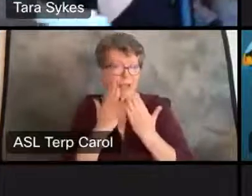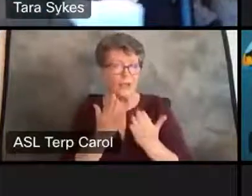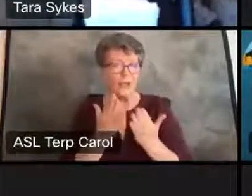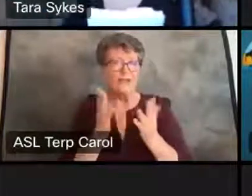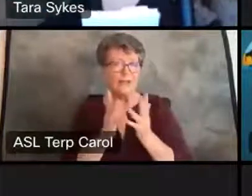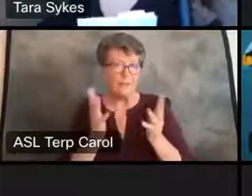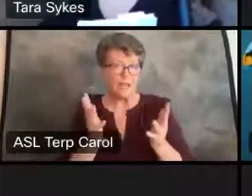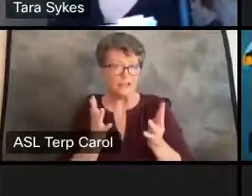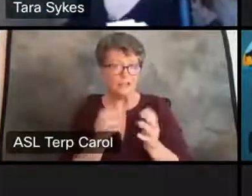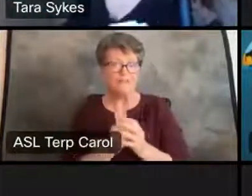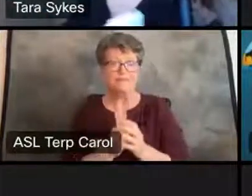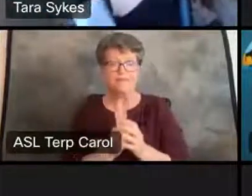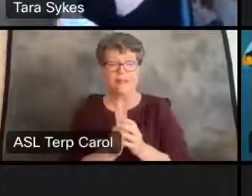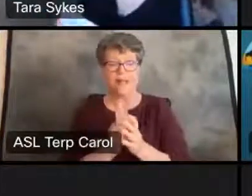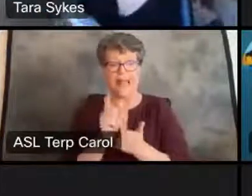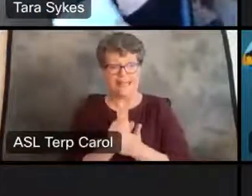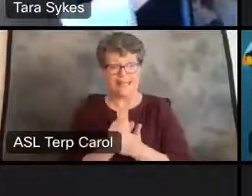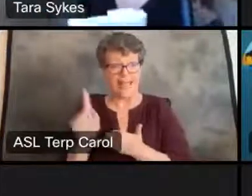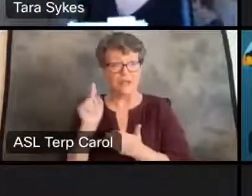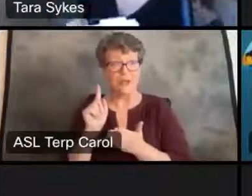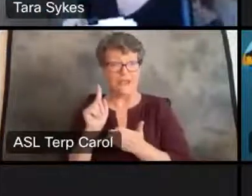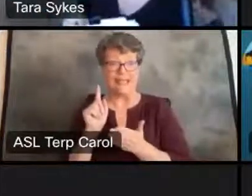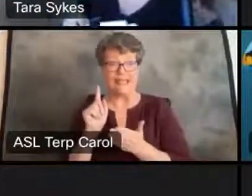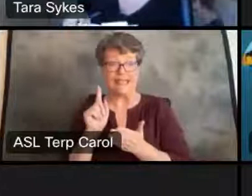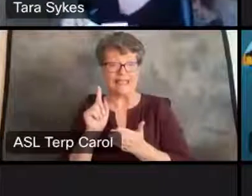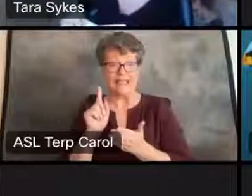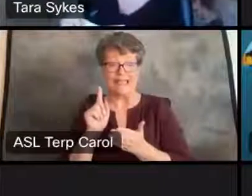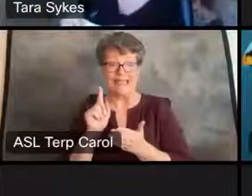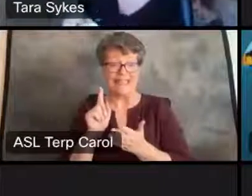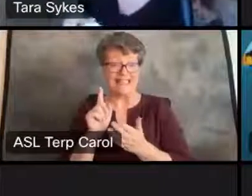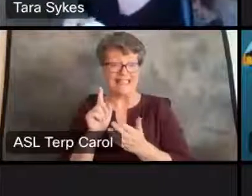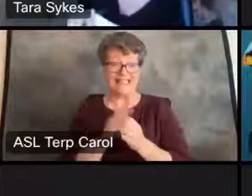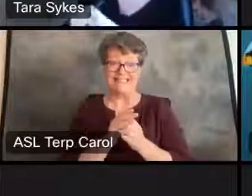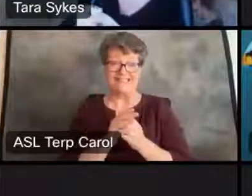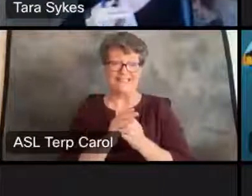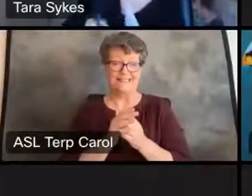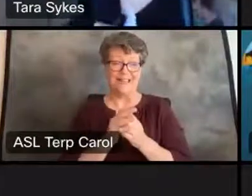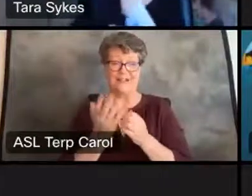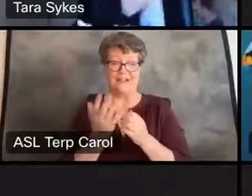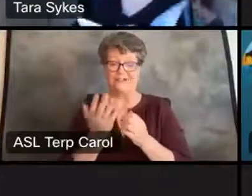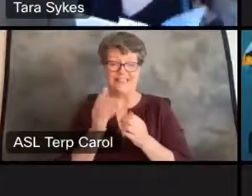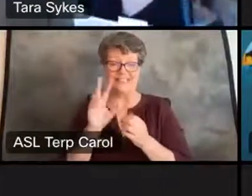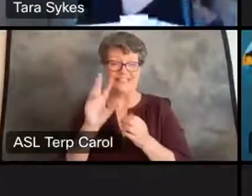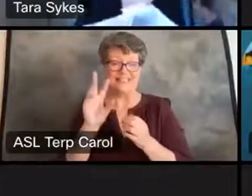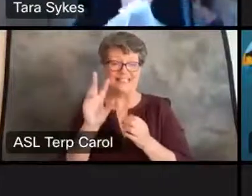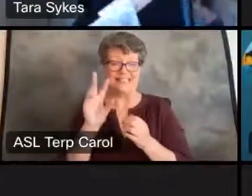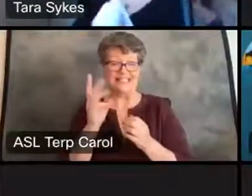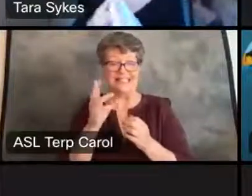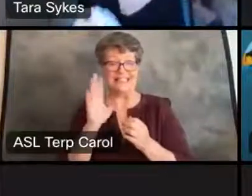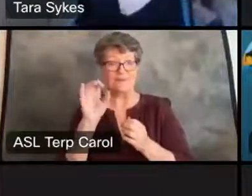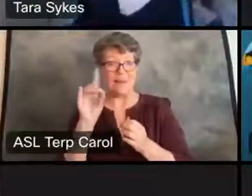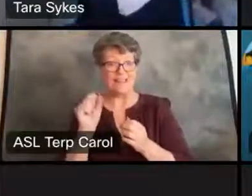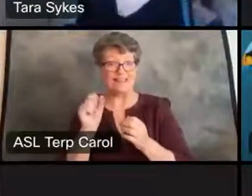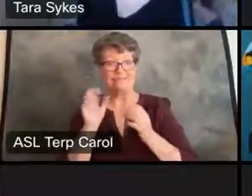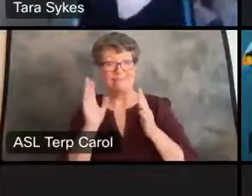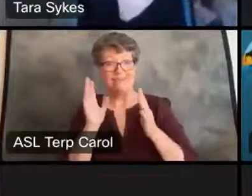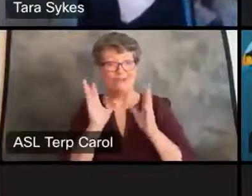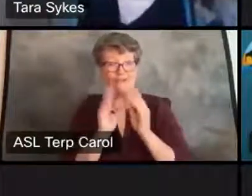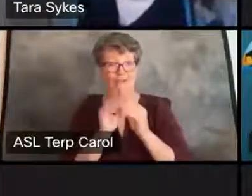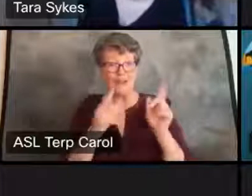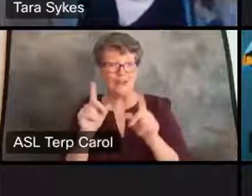by saying thank you very much. Last week we recorded the first 15 minutes of Coffee with Community Services for